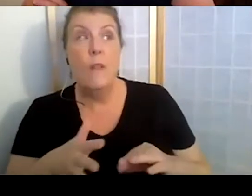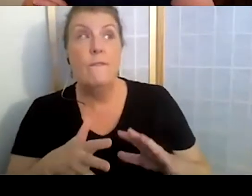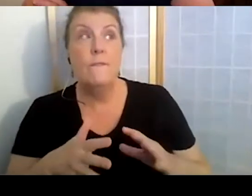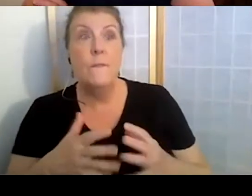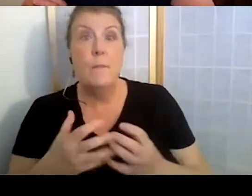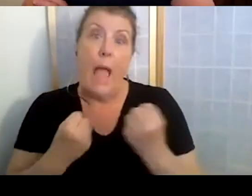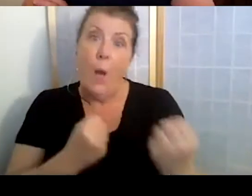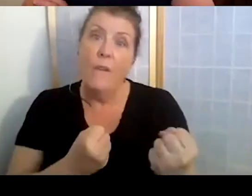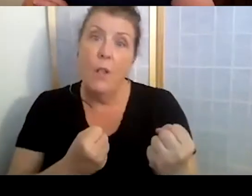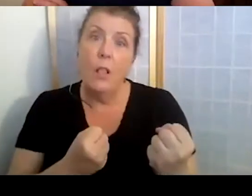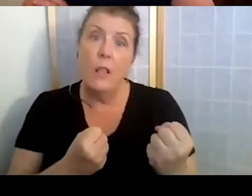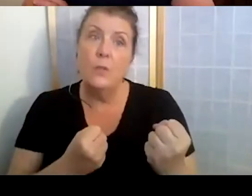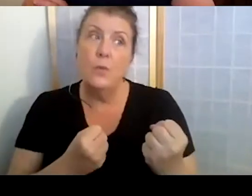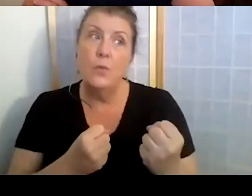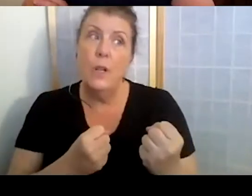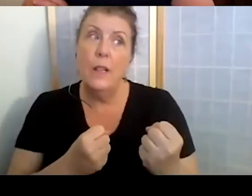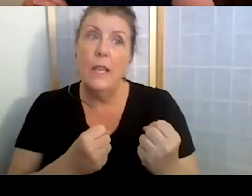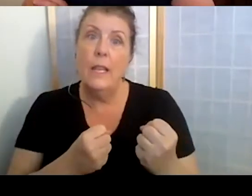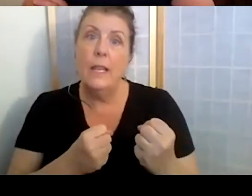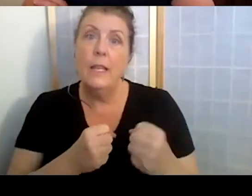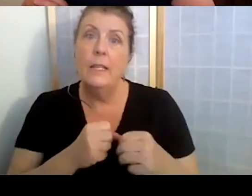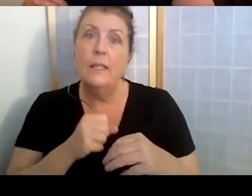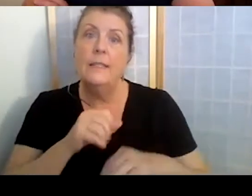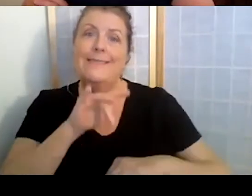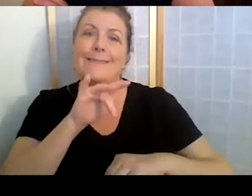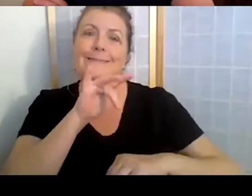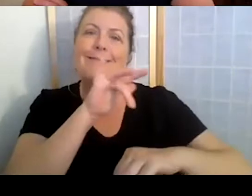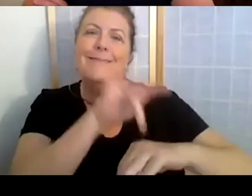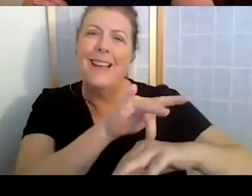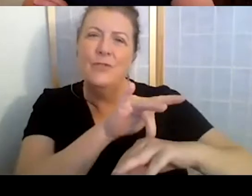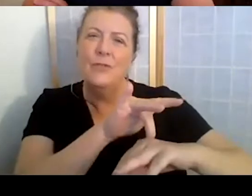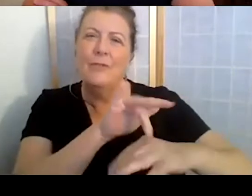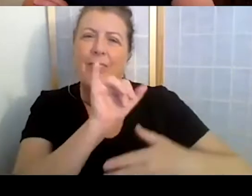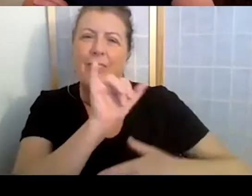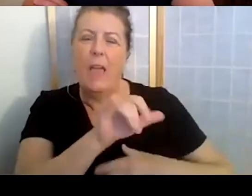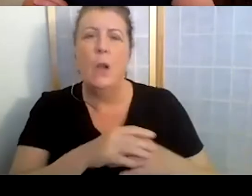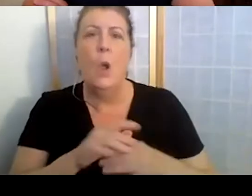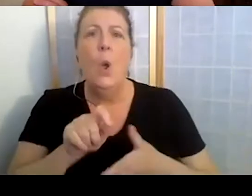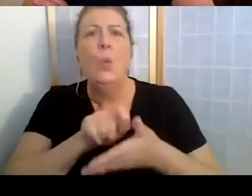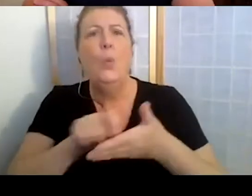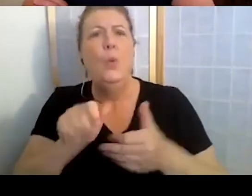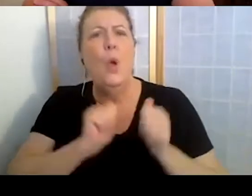powerful to go into that, because, you know, we were writing the show about a year and a half